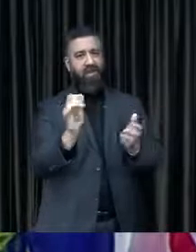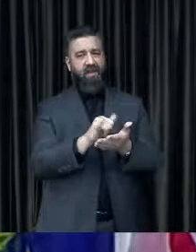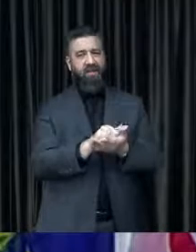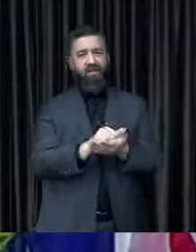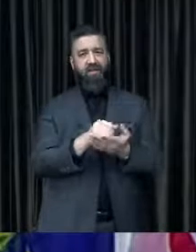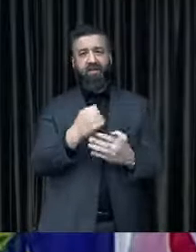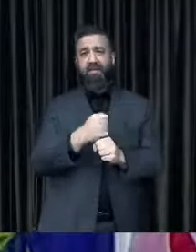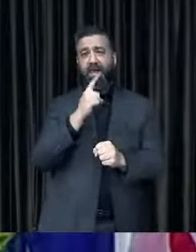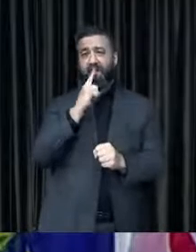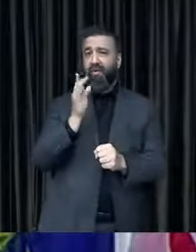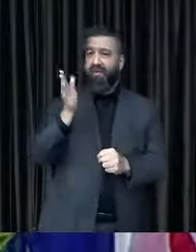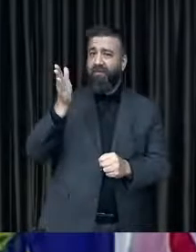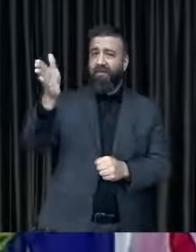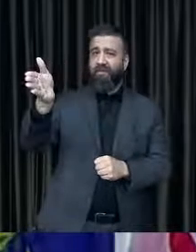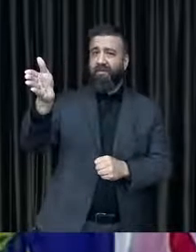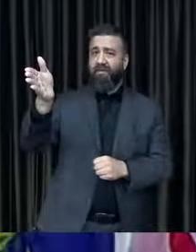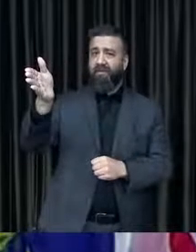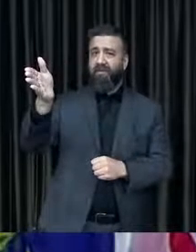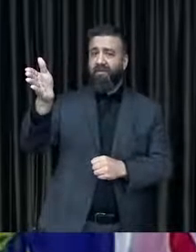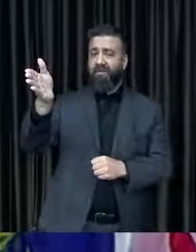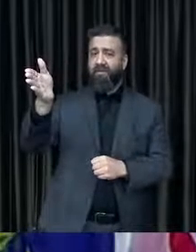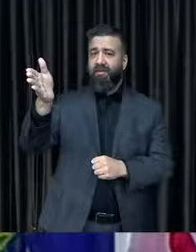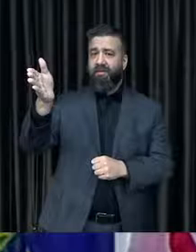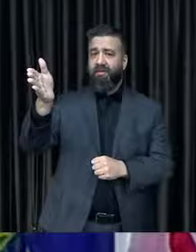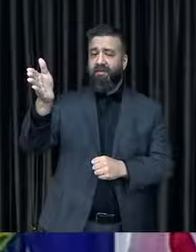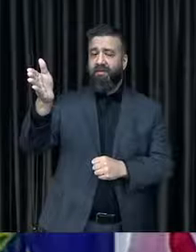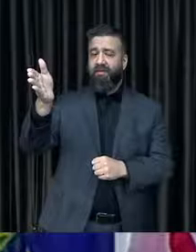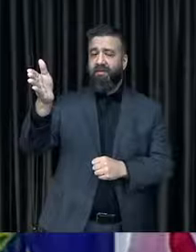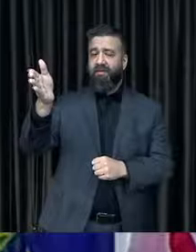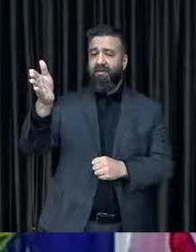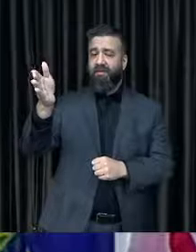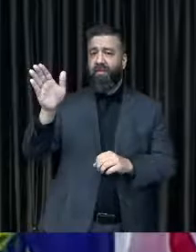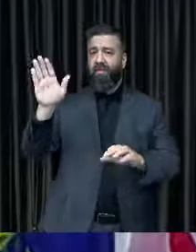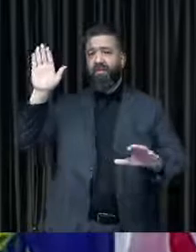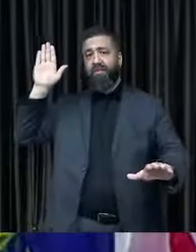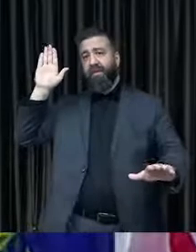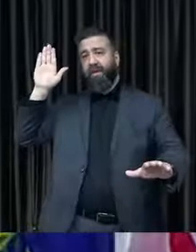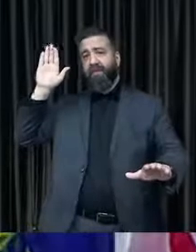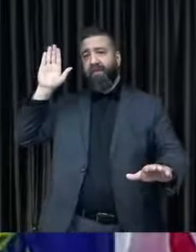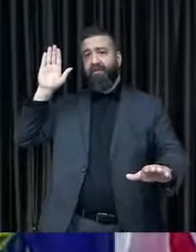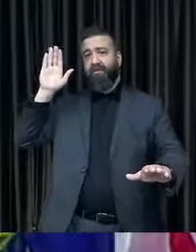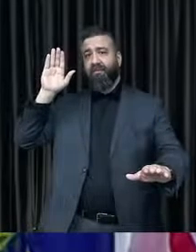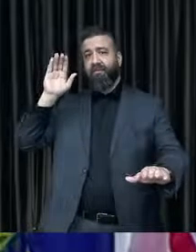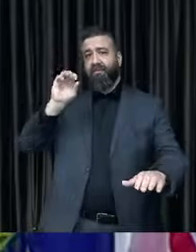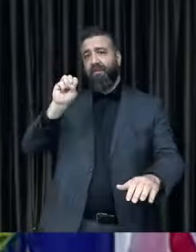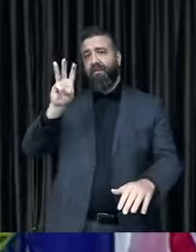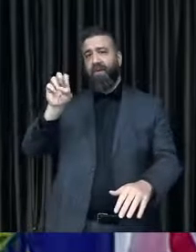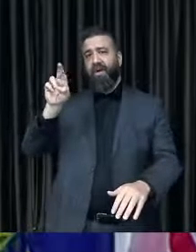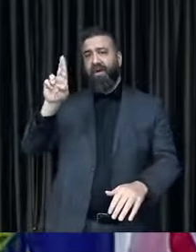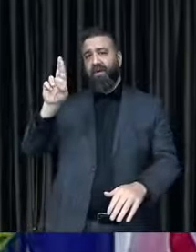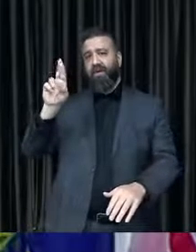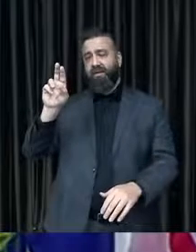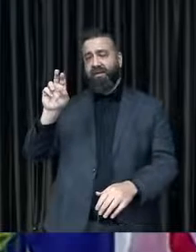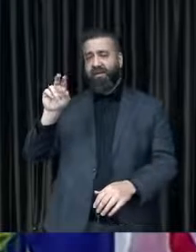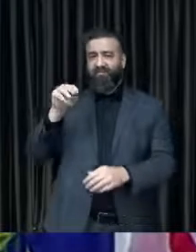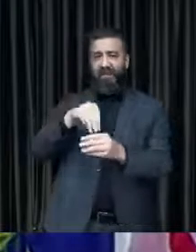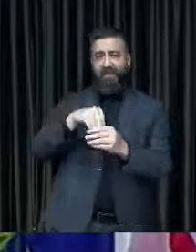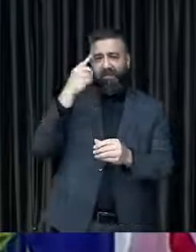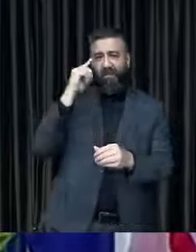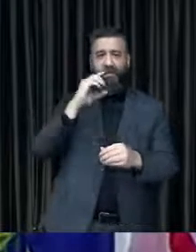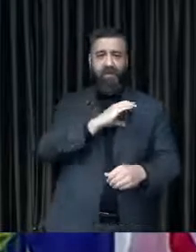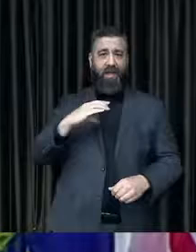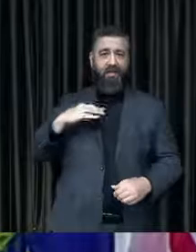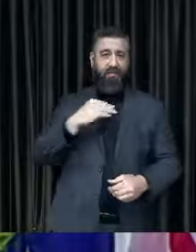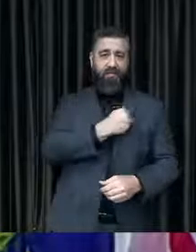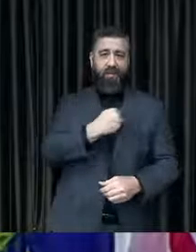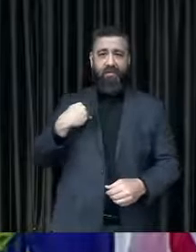sure that in the future, the swearing in of the council members are better aligned with the